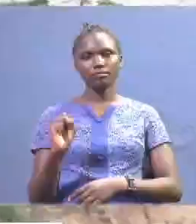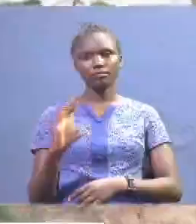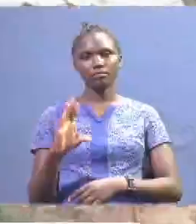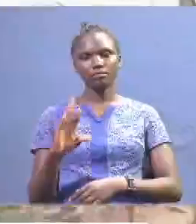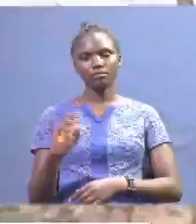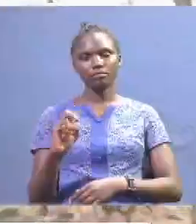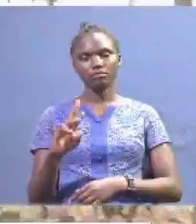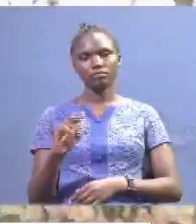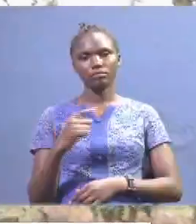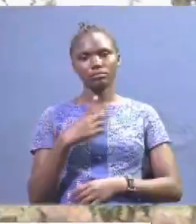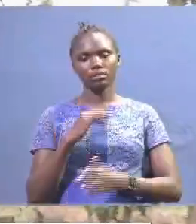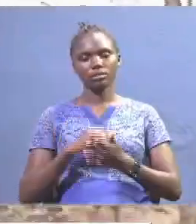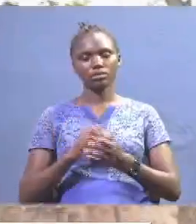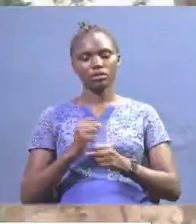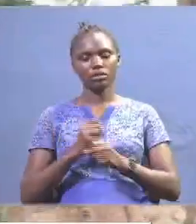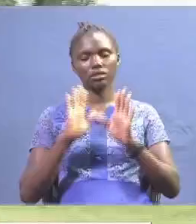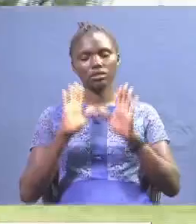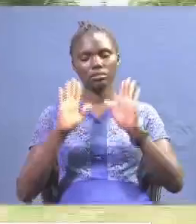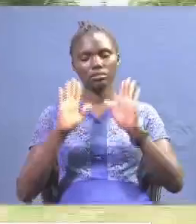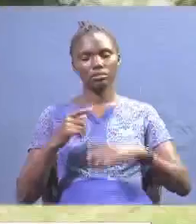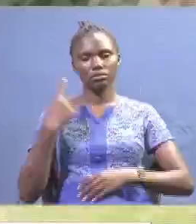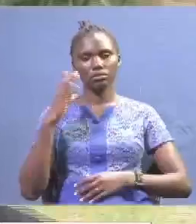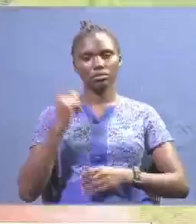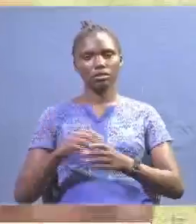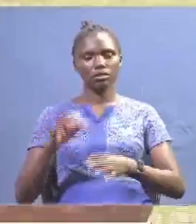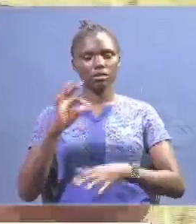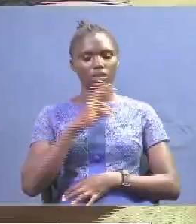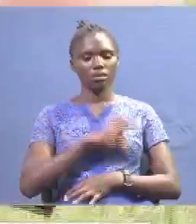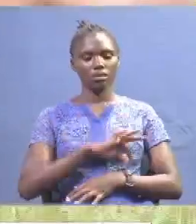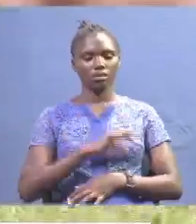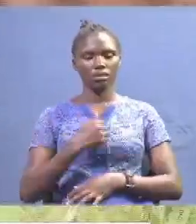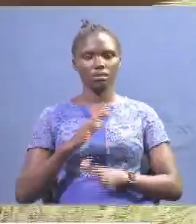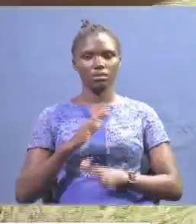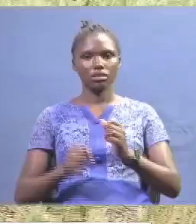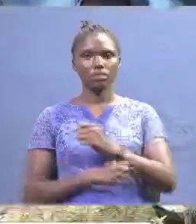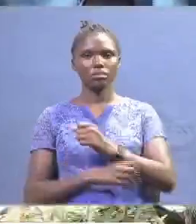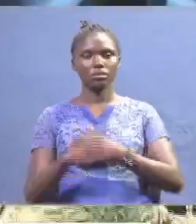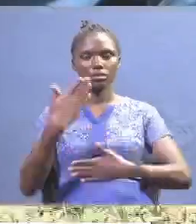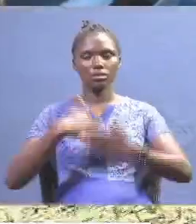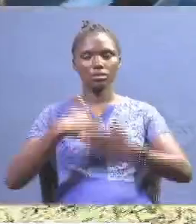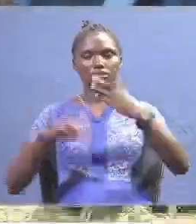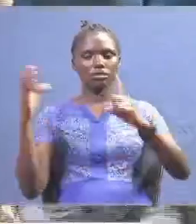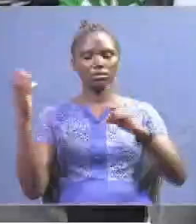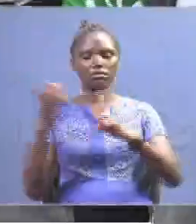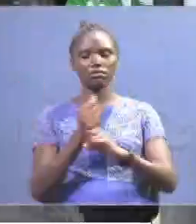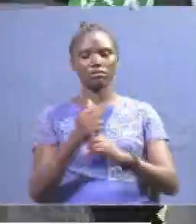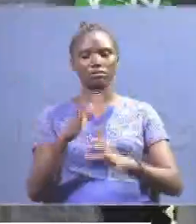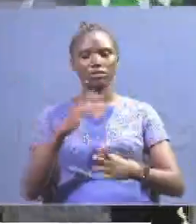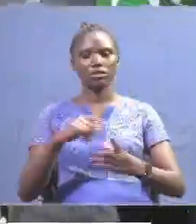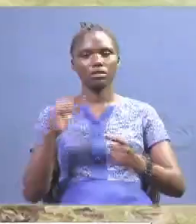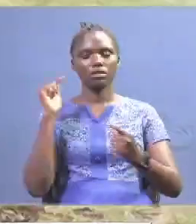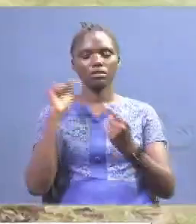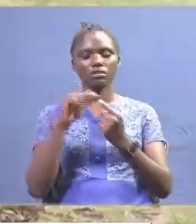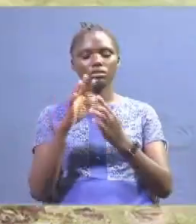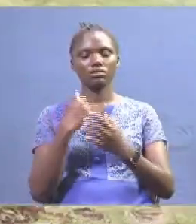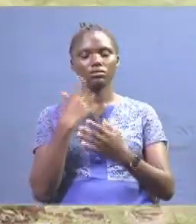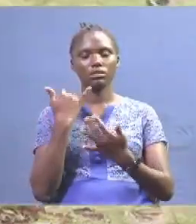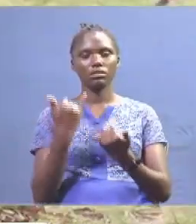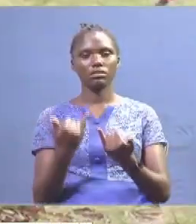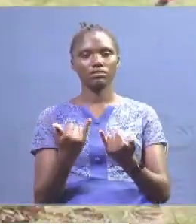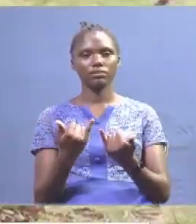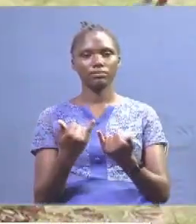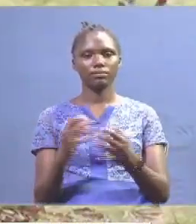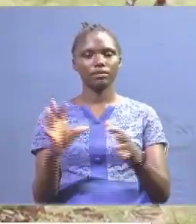Thurua, emphasized the importance of the initiative in helping the university achieve its sustainability goals. It's a